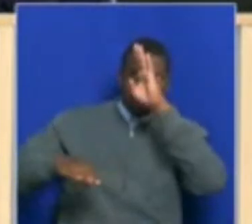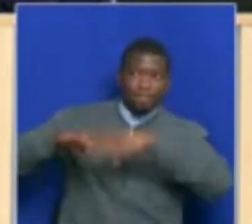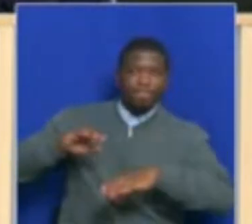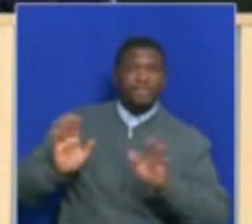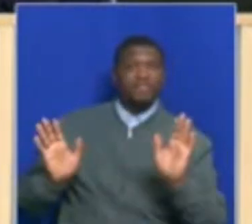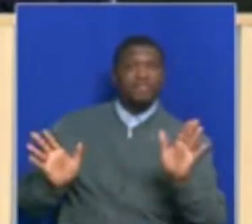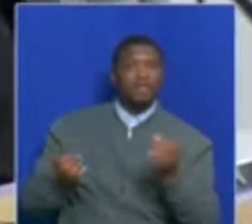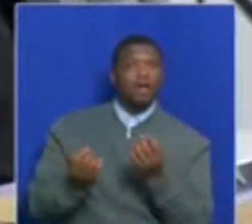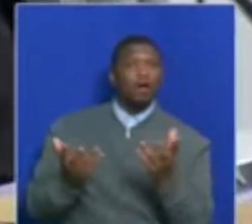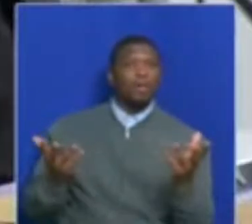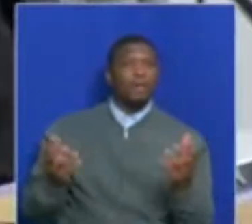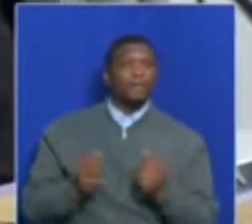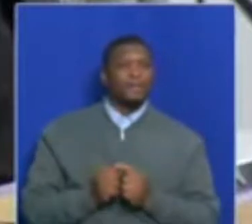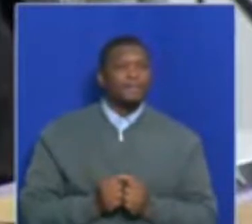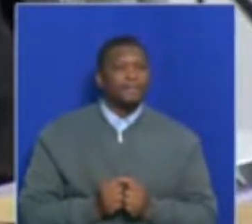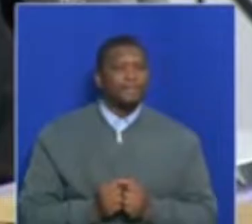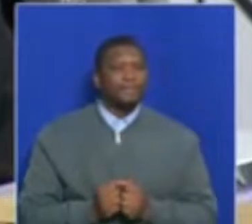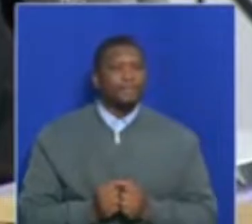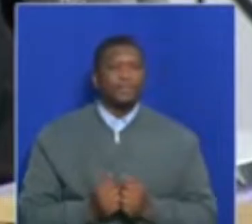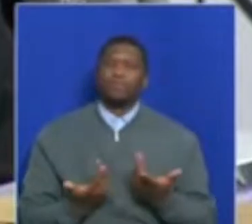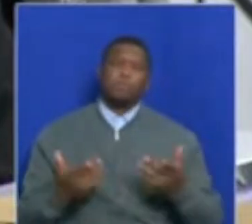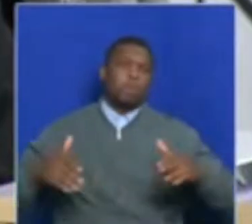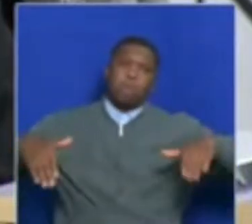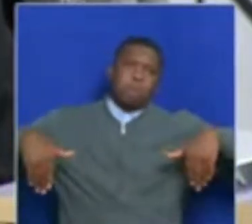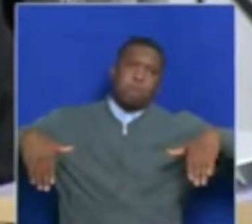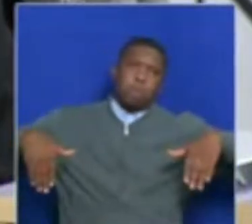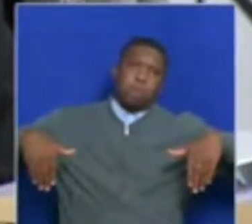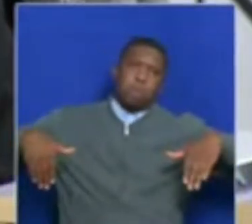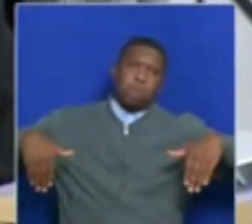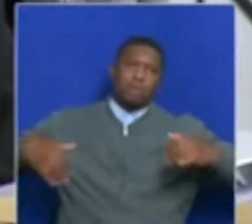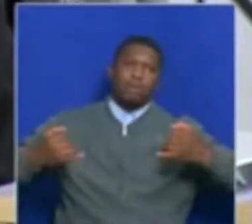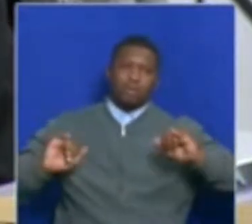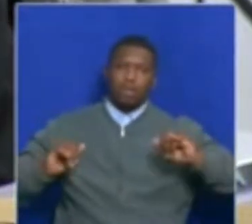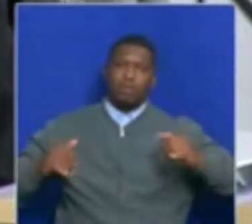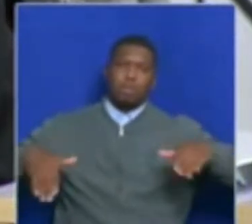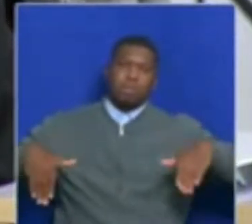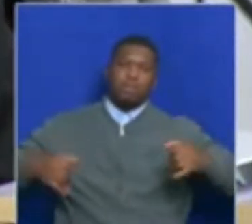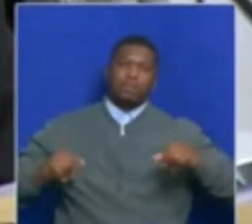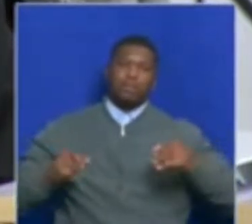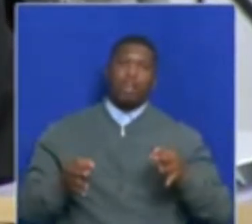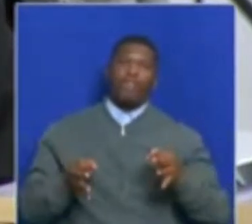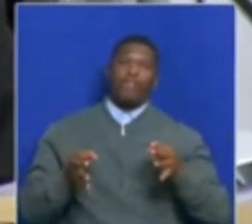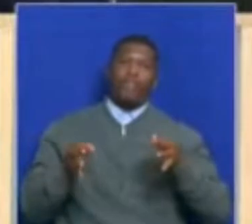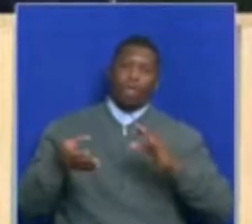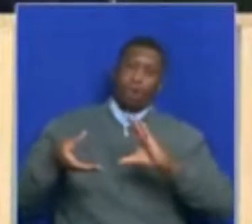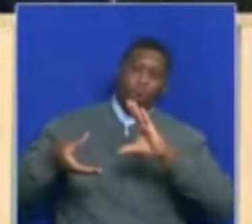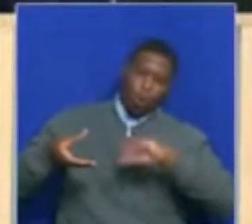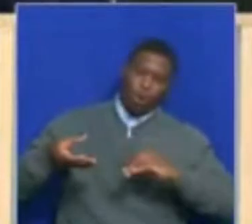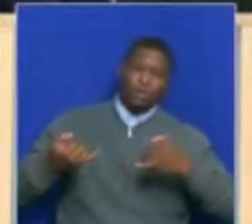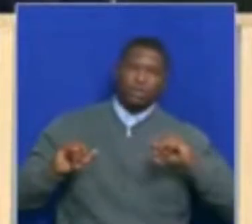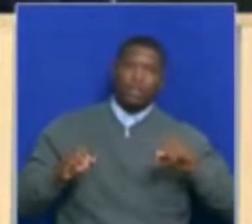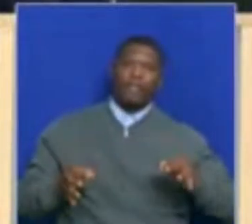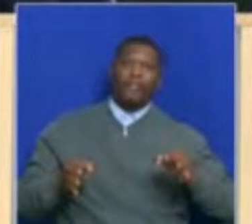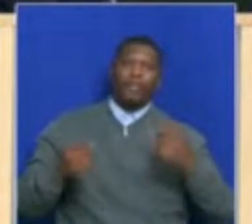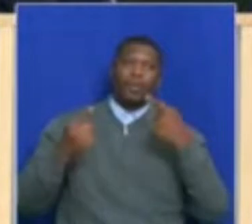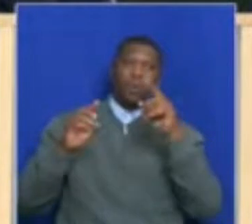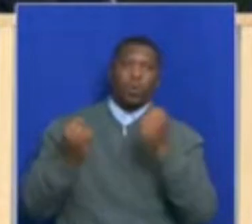No, nothing as yet, Commissioner. They're still pending matters. Pending. All of them are still to be Yes. determined by court. That's all right. Thank you.